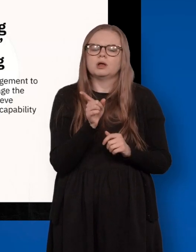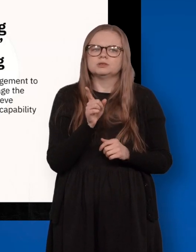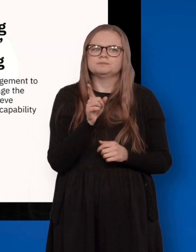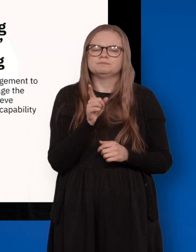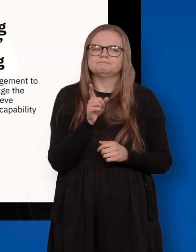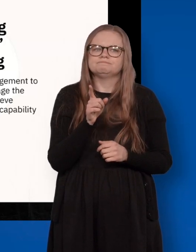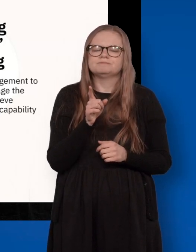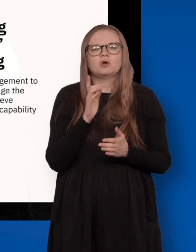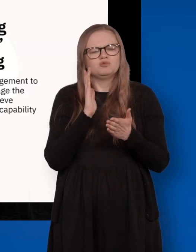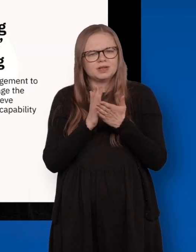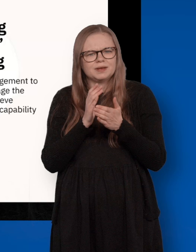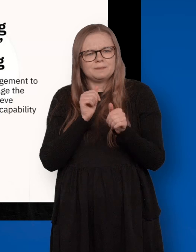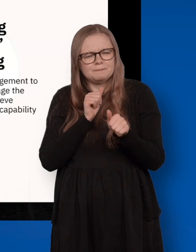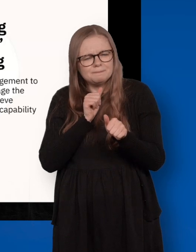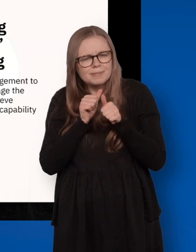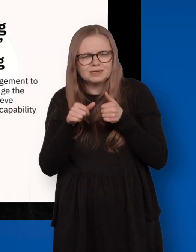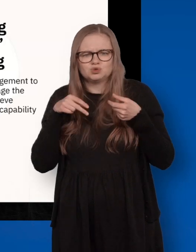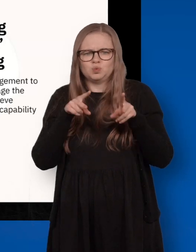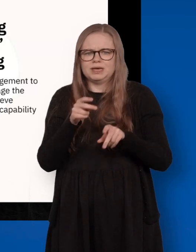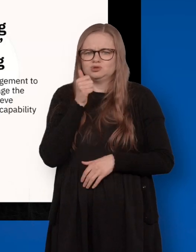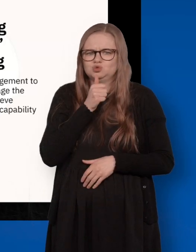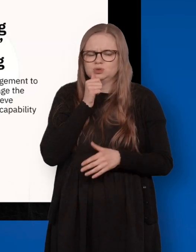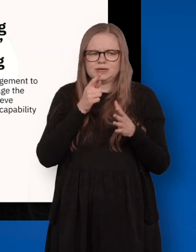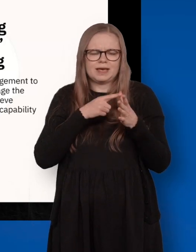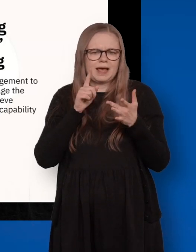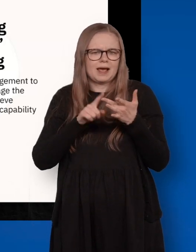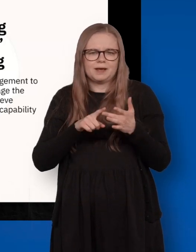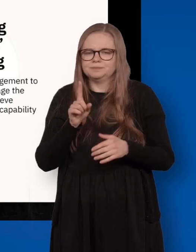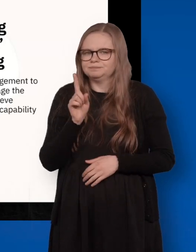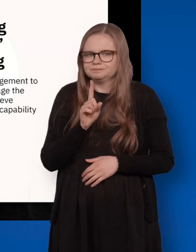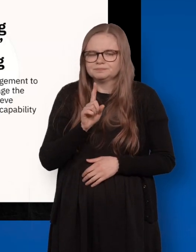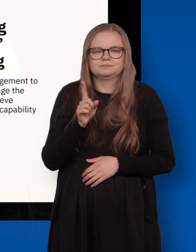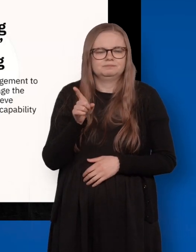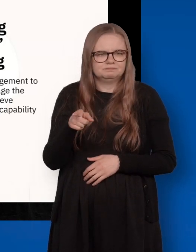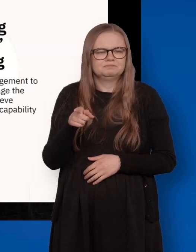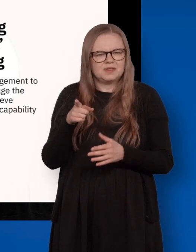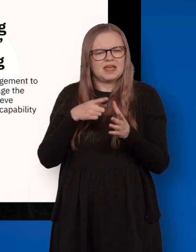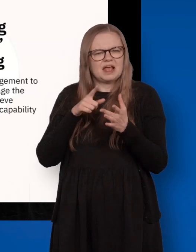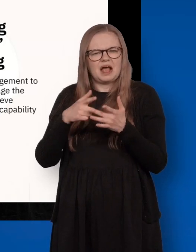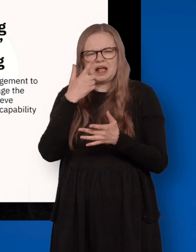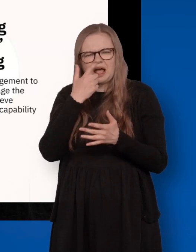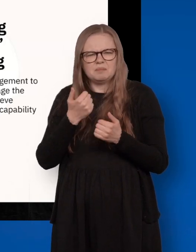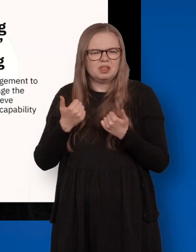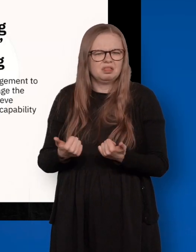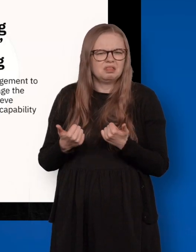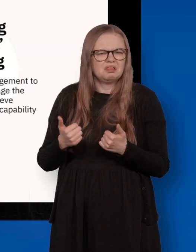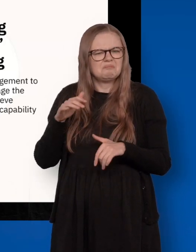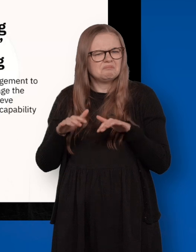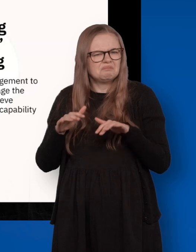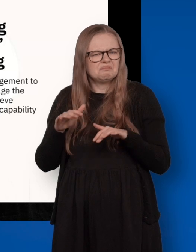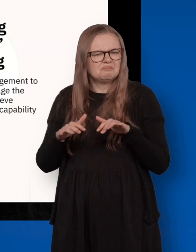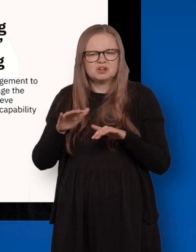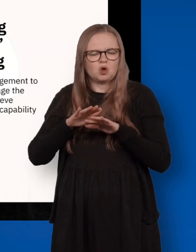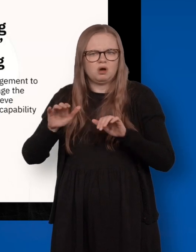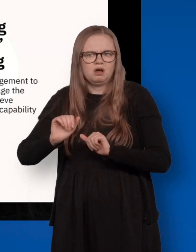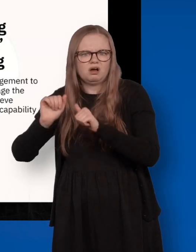perhaps the best use of AI is the fact that it can sort of reliably be quite mediocre. we